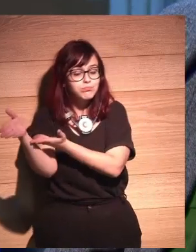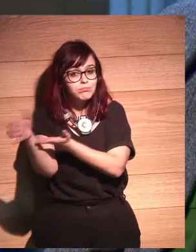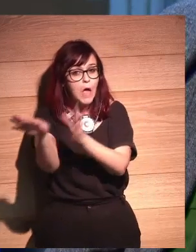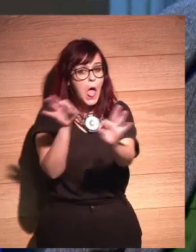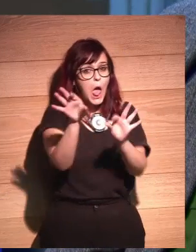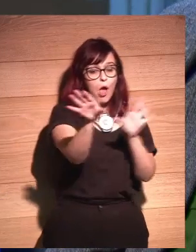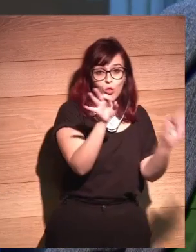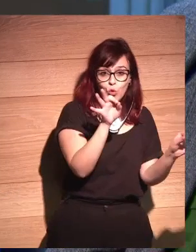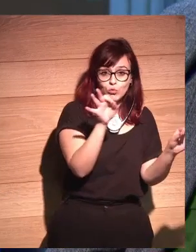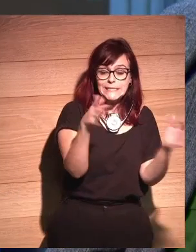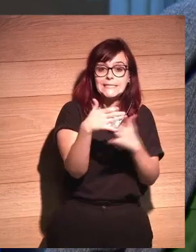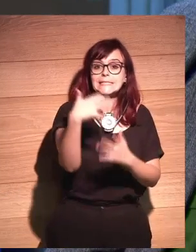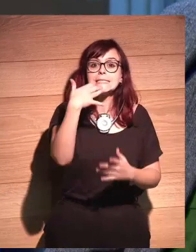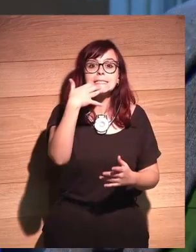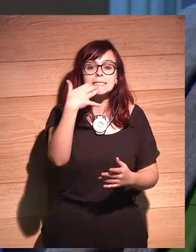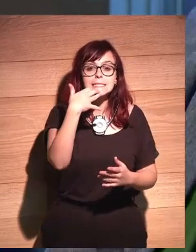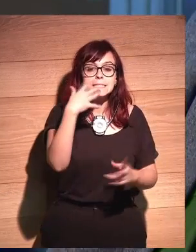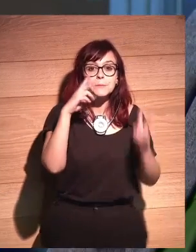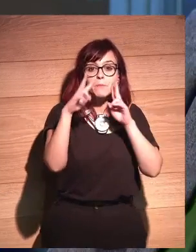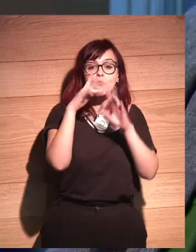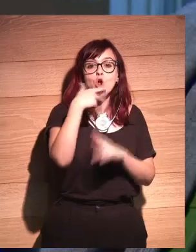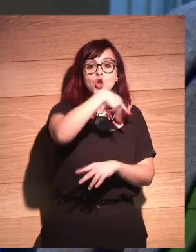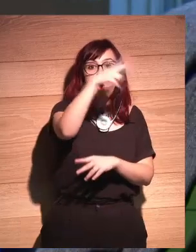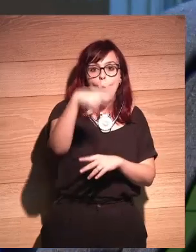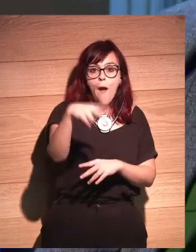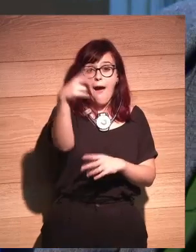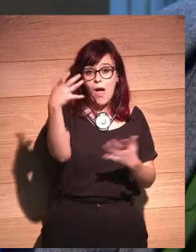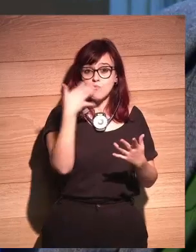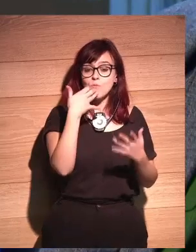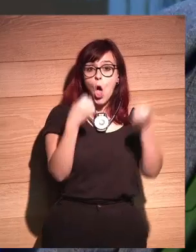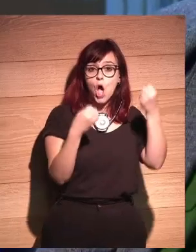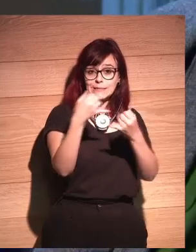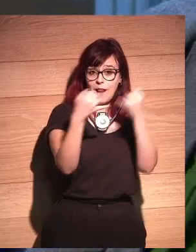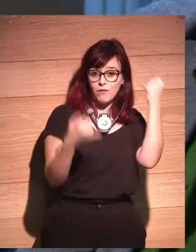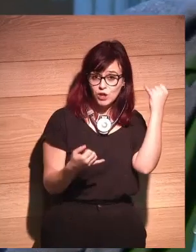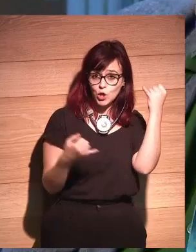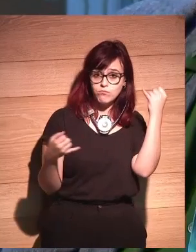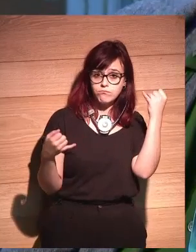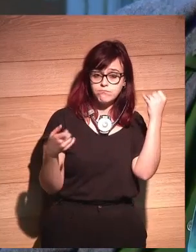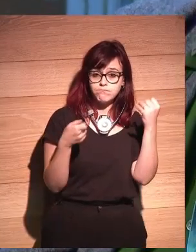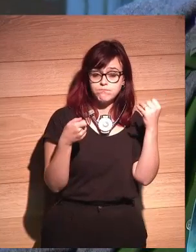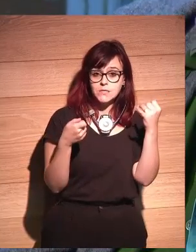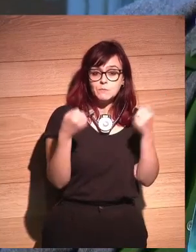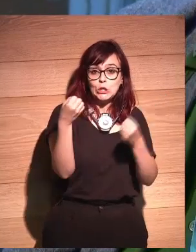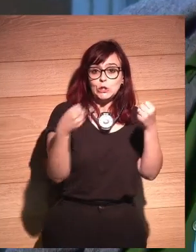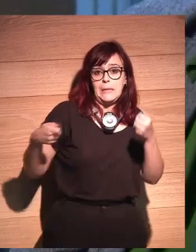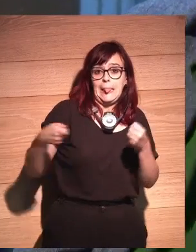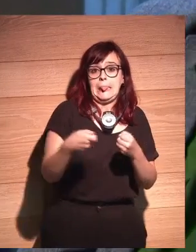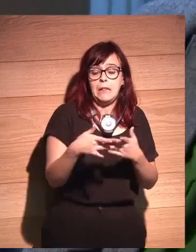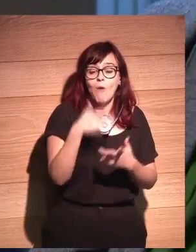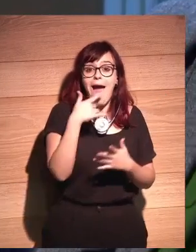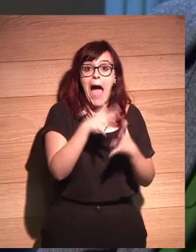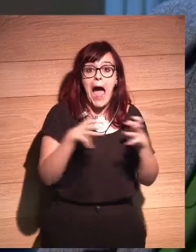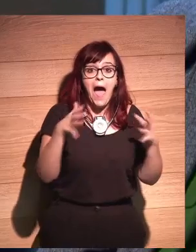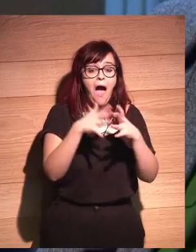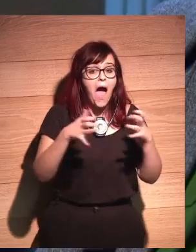when it came to electric cars, I think there were a lot of people who were interested in having electric cars, but they